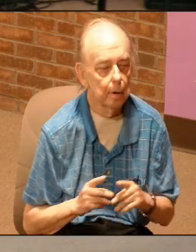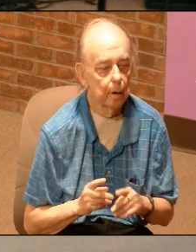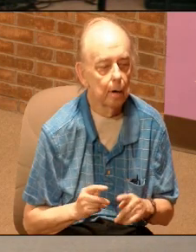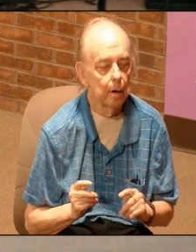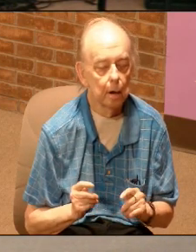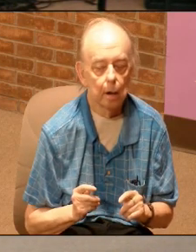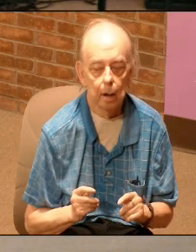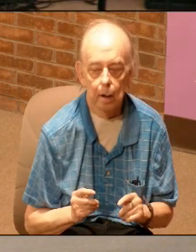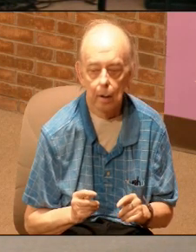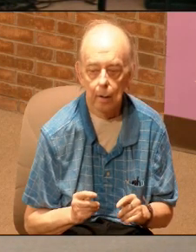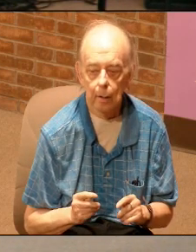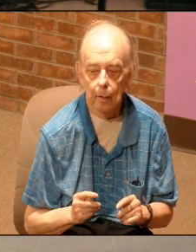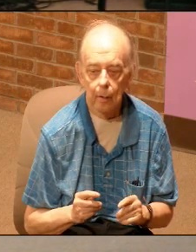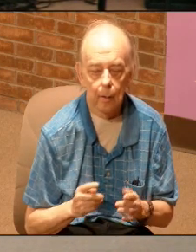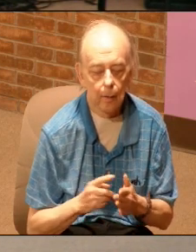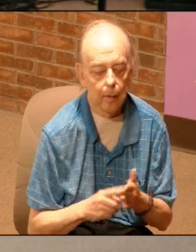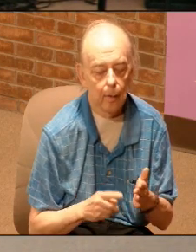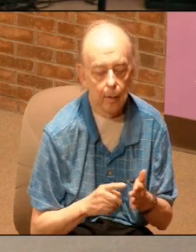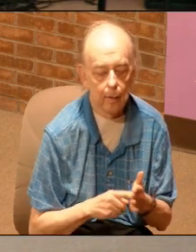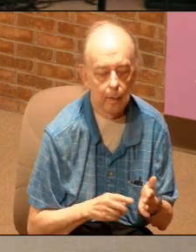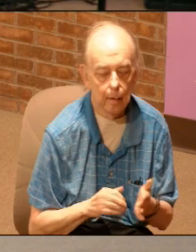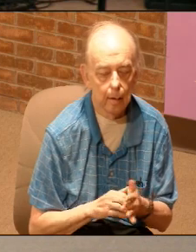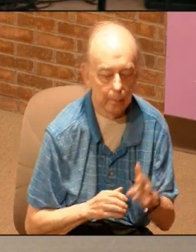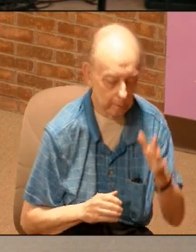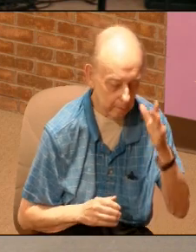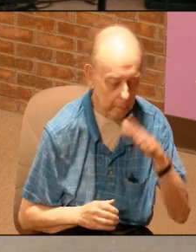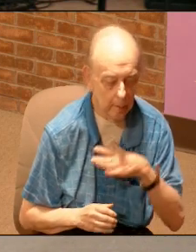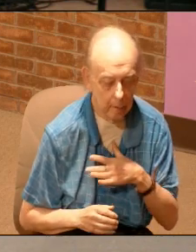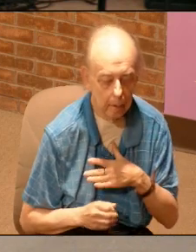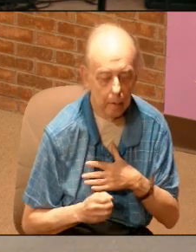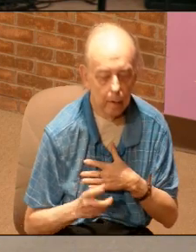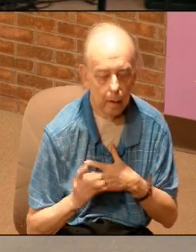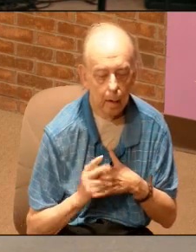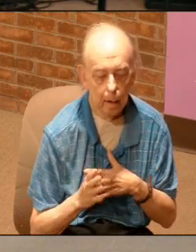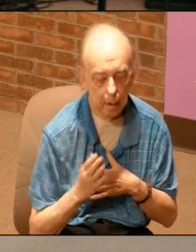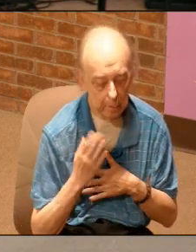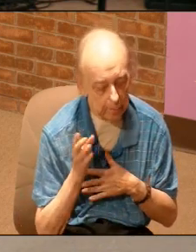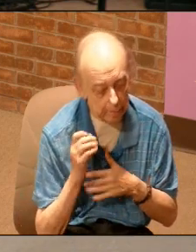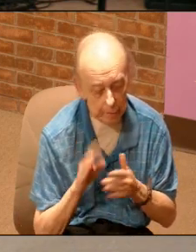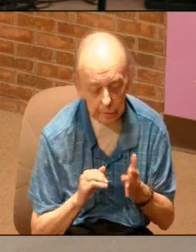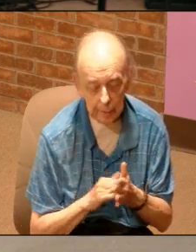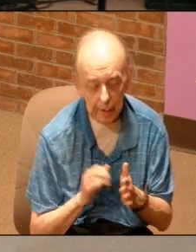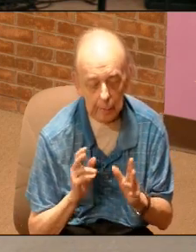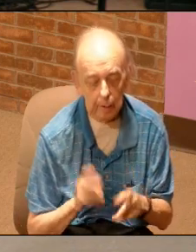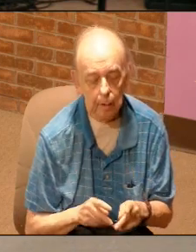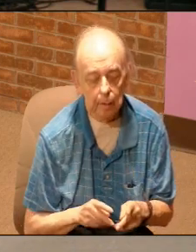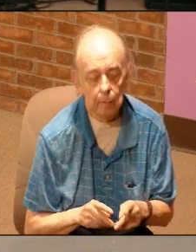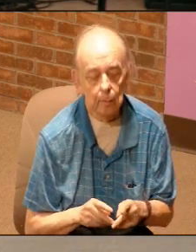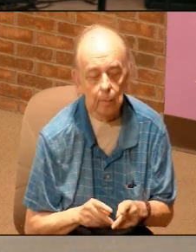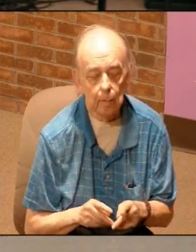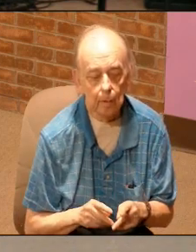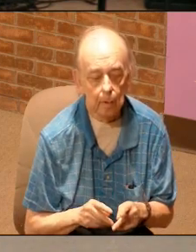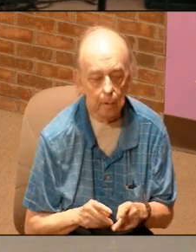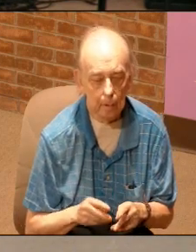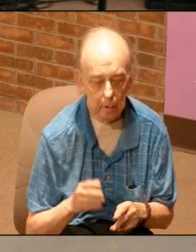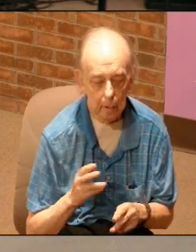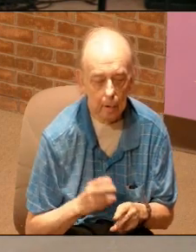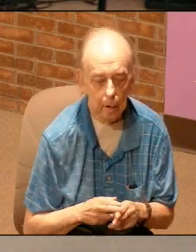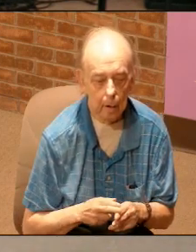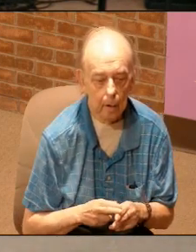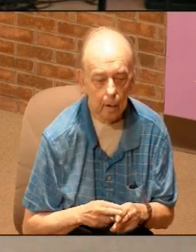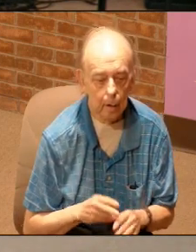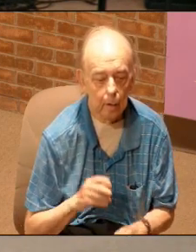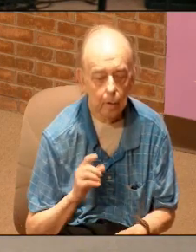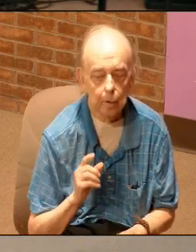to censor this. And there's a gentleman that a lot of people don't hear much about, but a guy by the name of